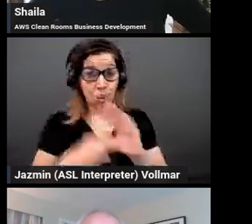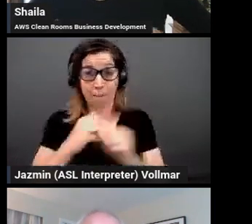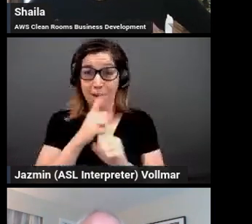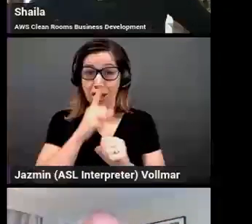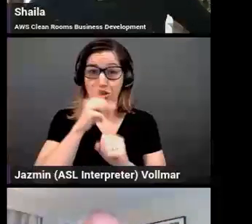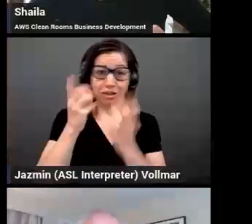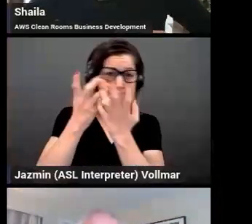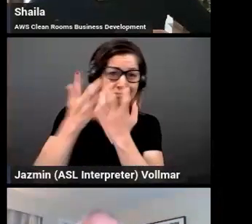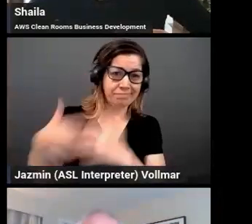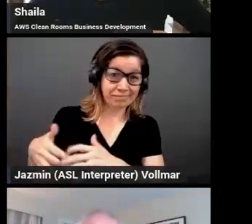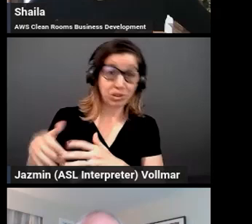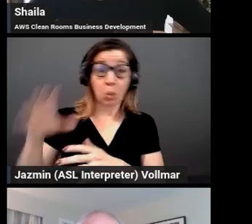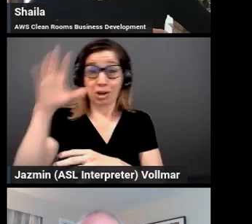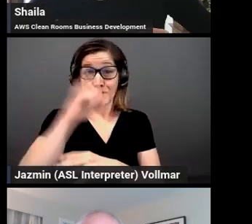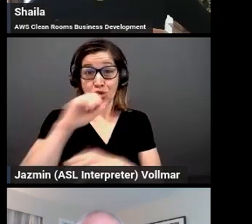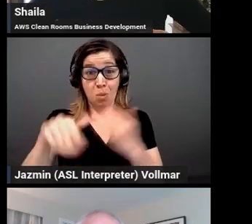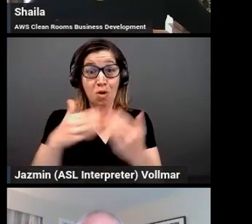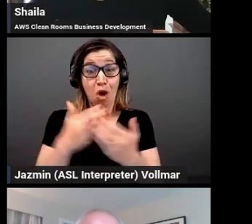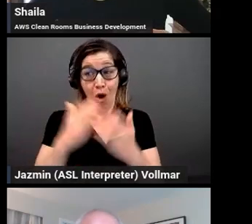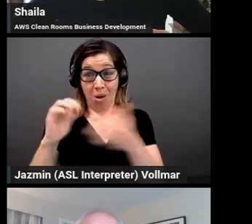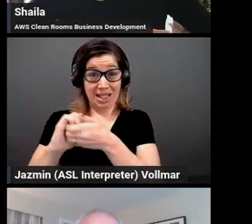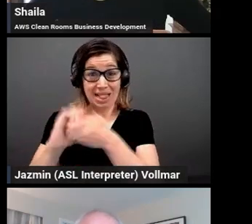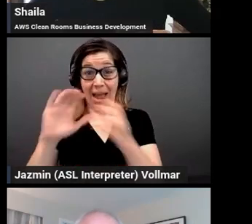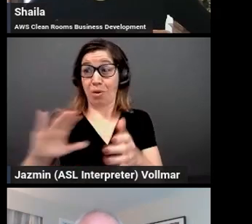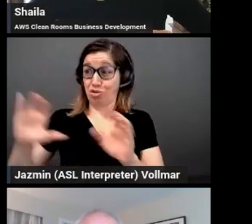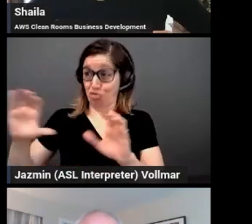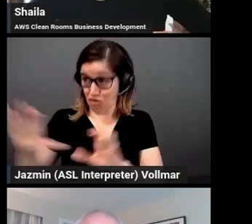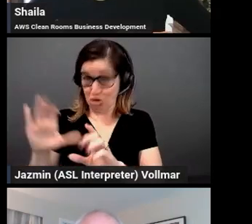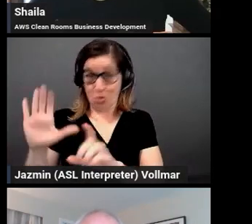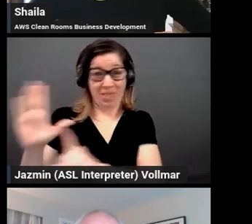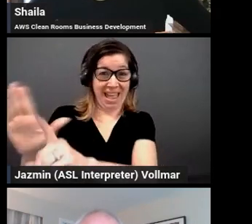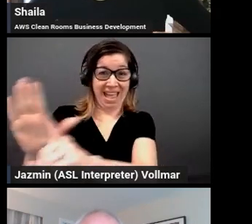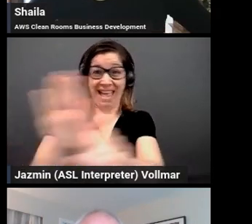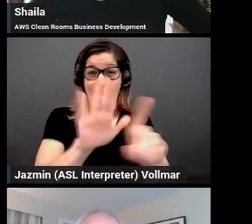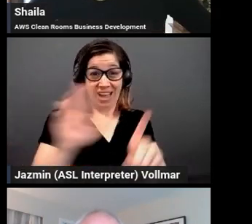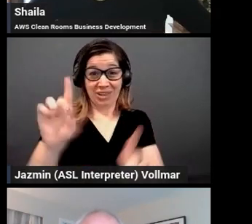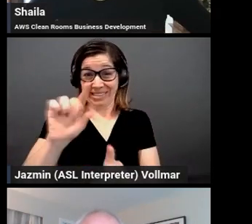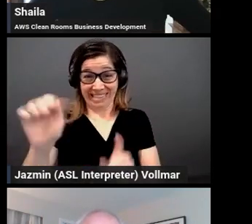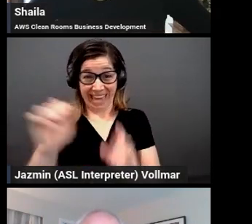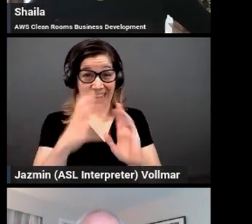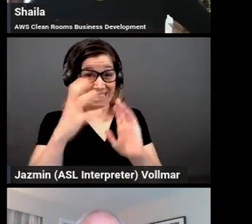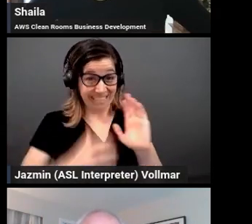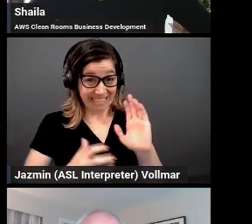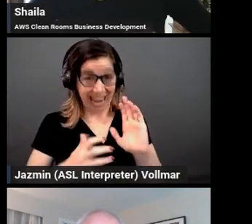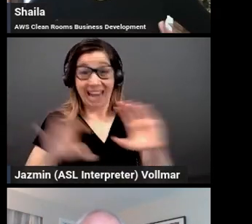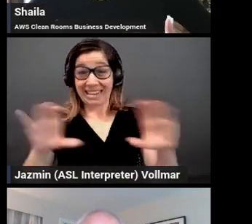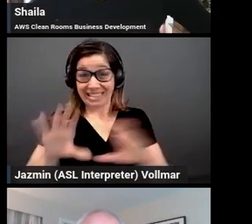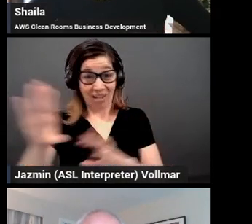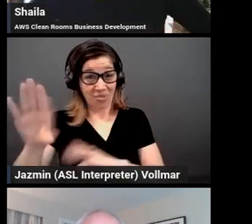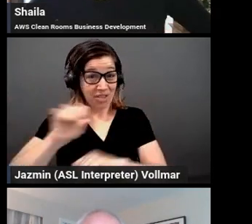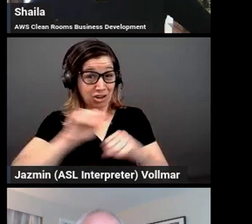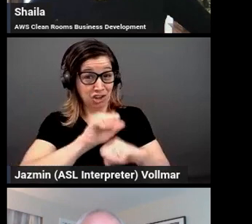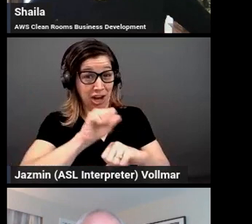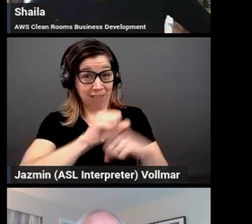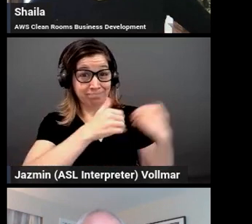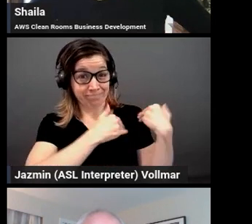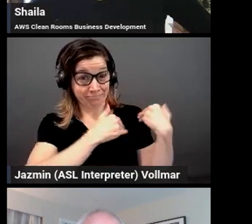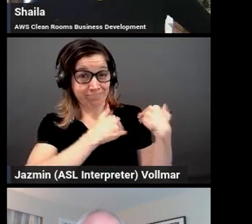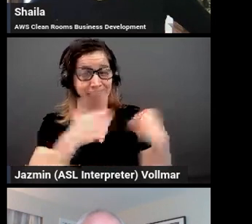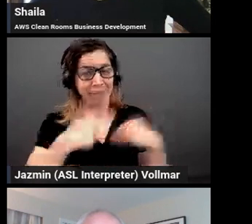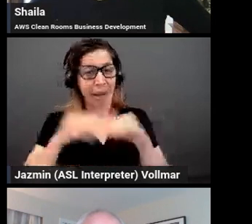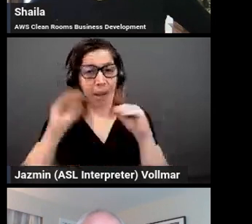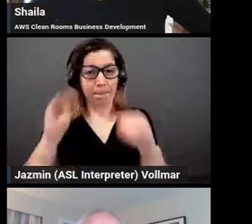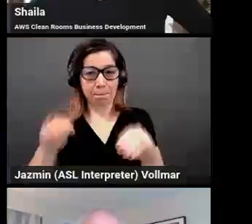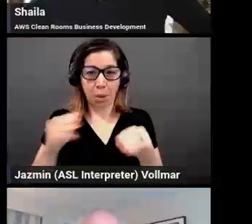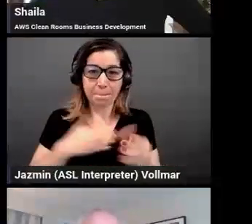assuming all collaborators have done the same thing for their own data set and they have all done their job. So like I have put my purchases data.